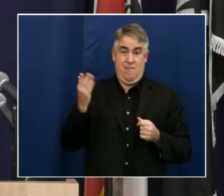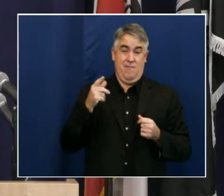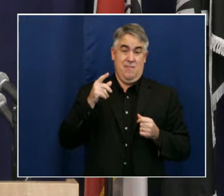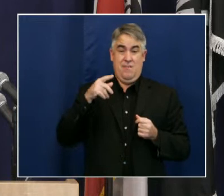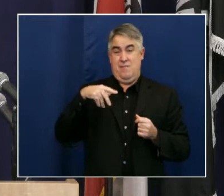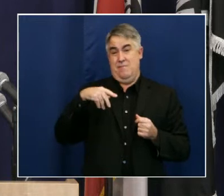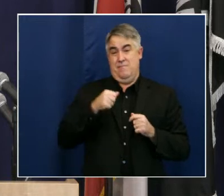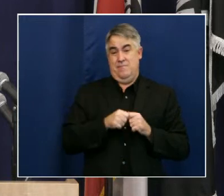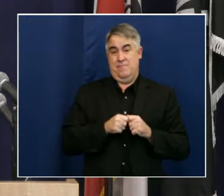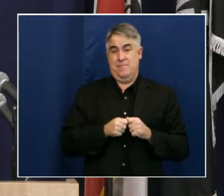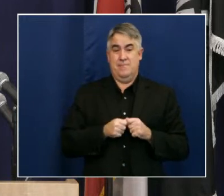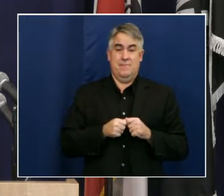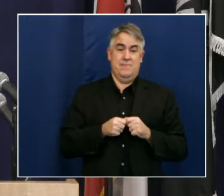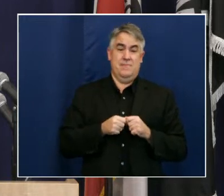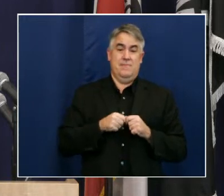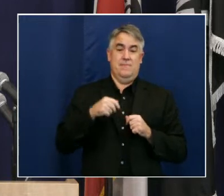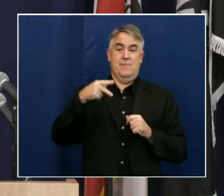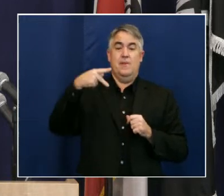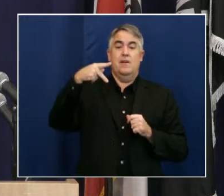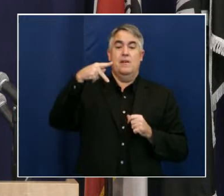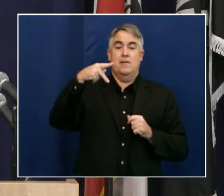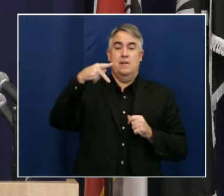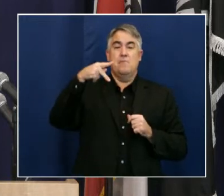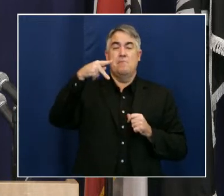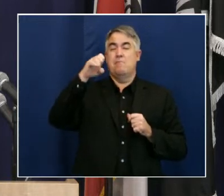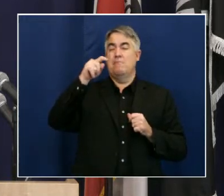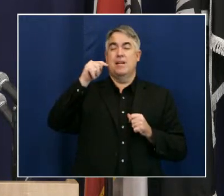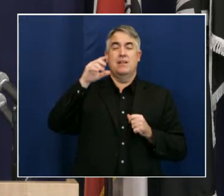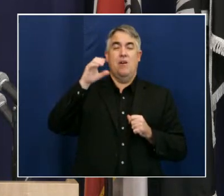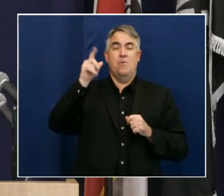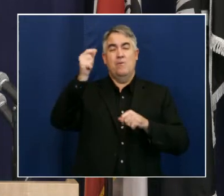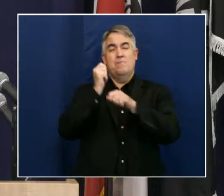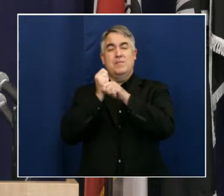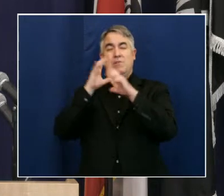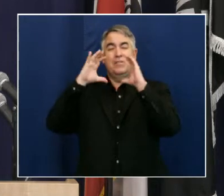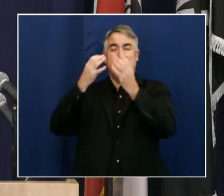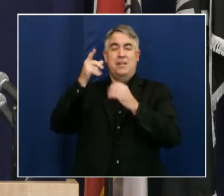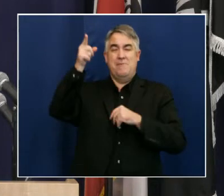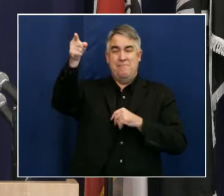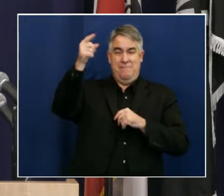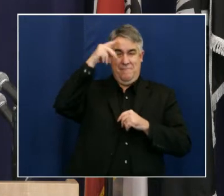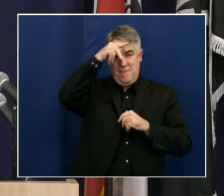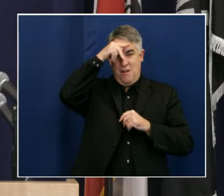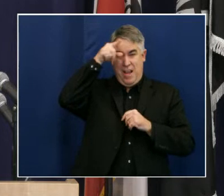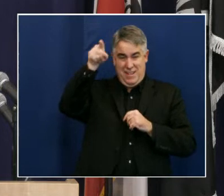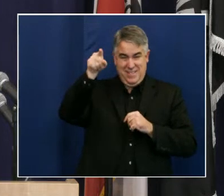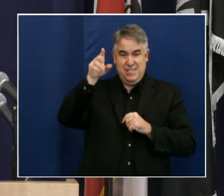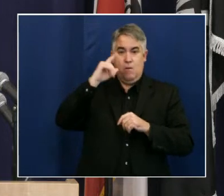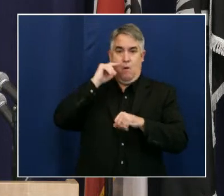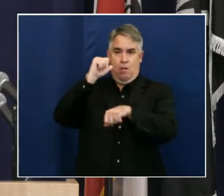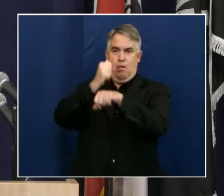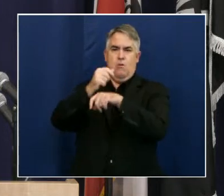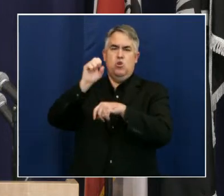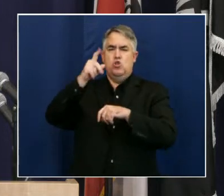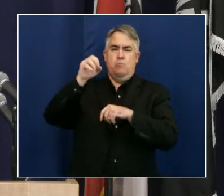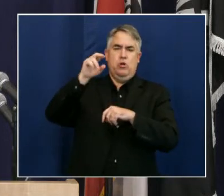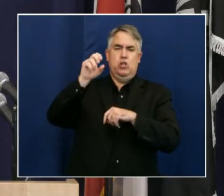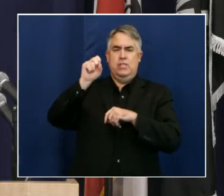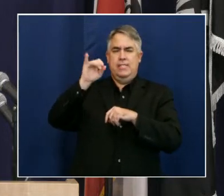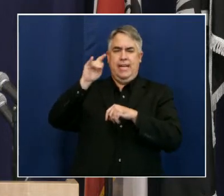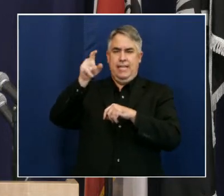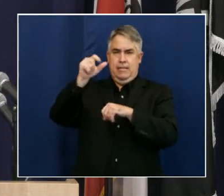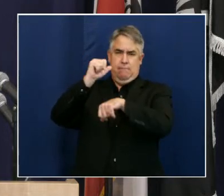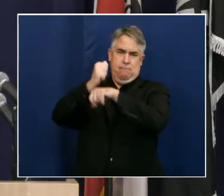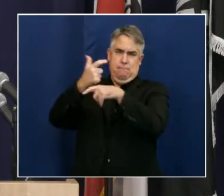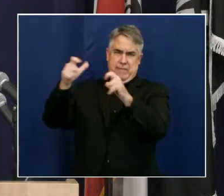Park has informed a lot, has shown us a lot. You do have the ability to get high numbers of folks through one site. It requires tremendous staffing